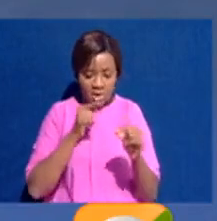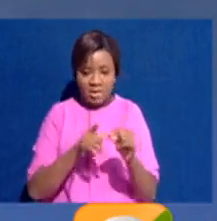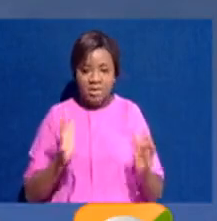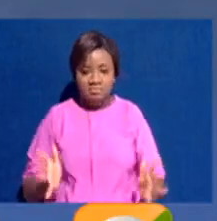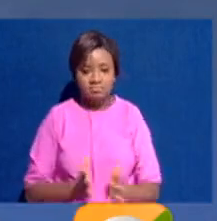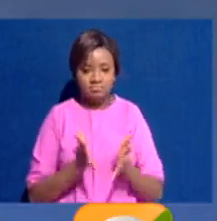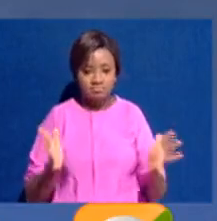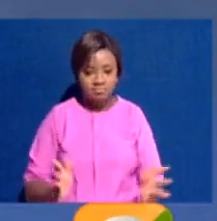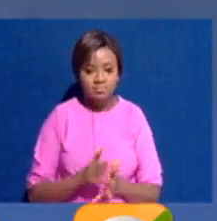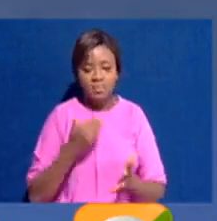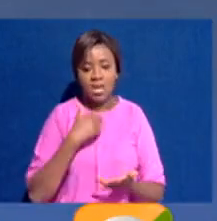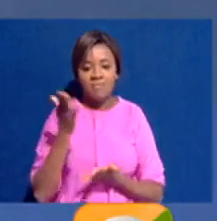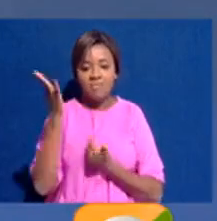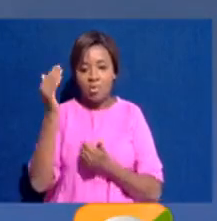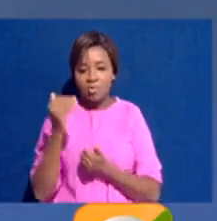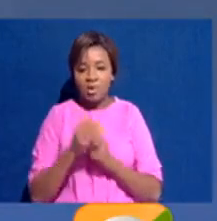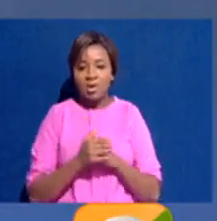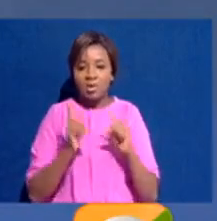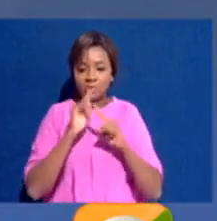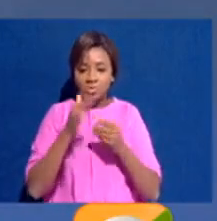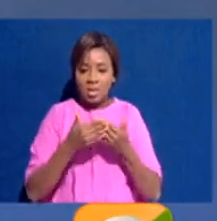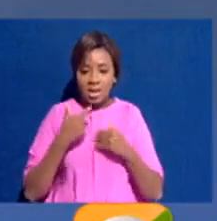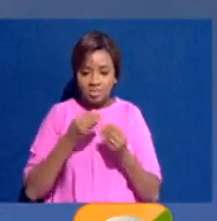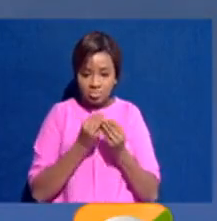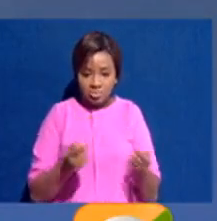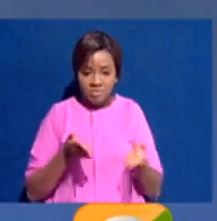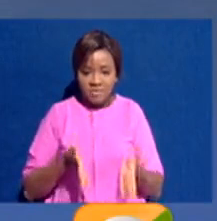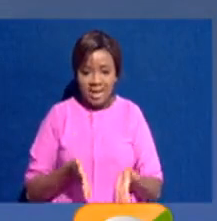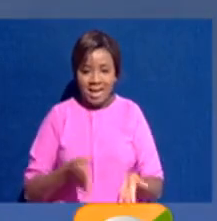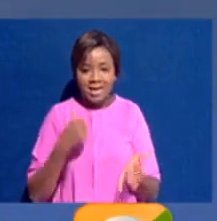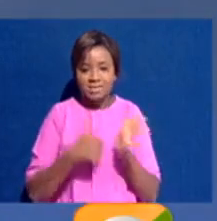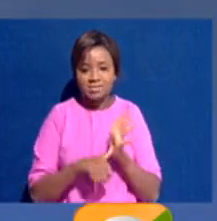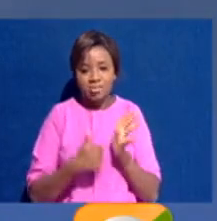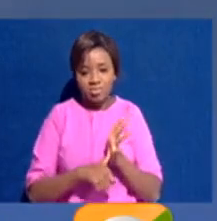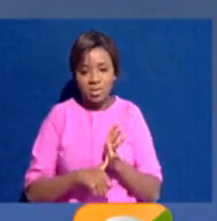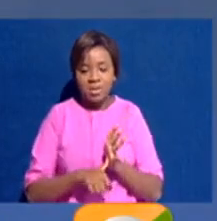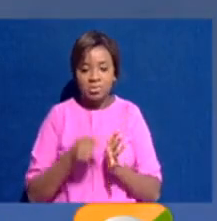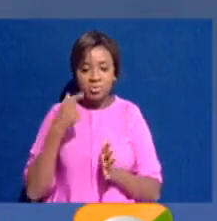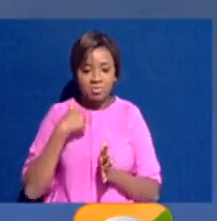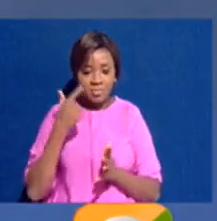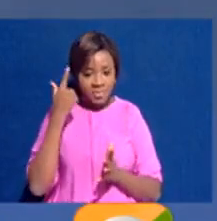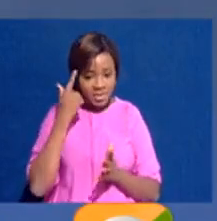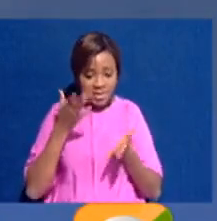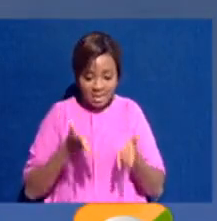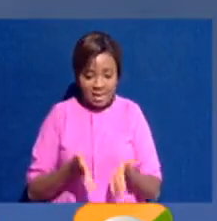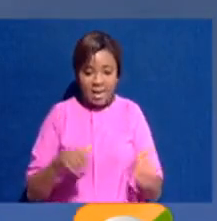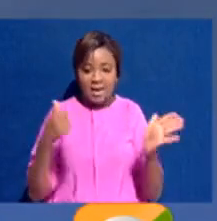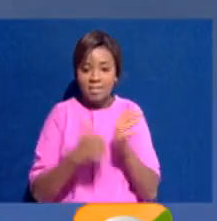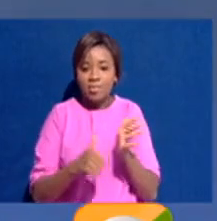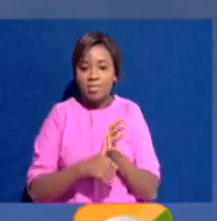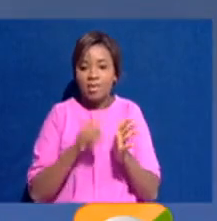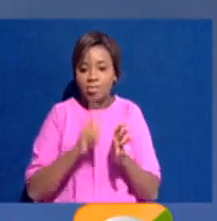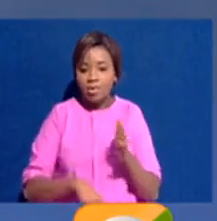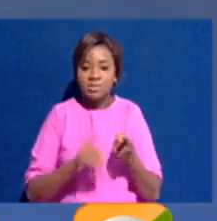that will address the current problem on the table. And I think the current problem on the table is people's